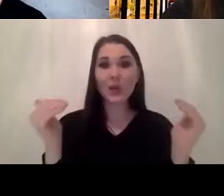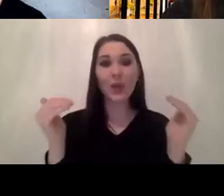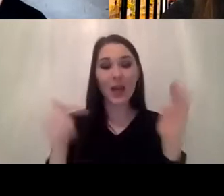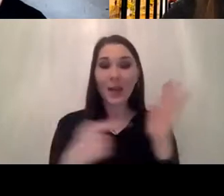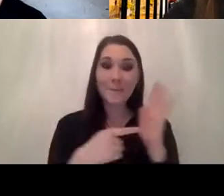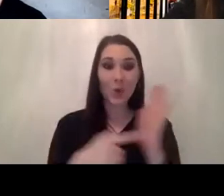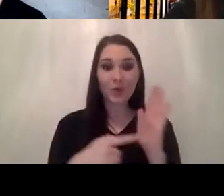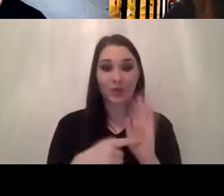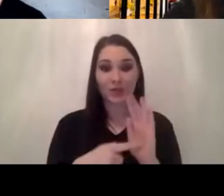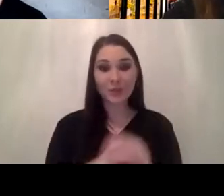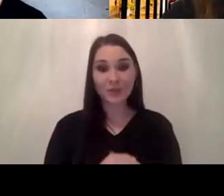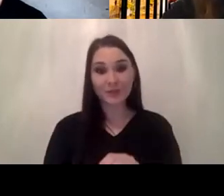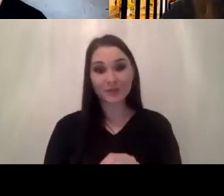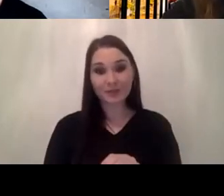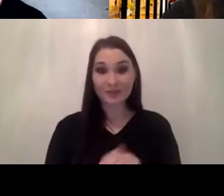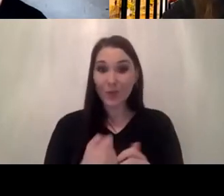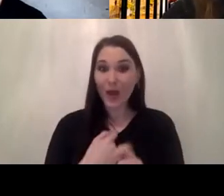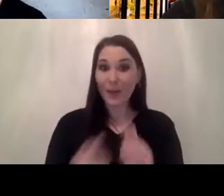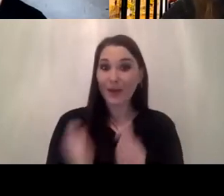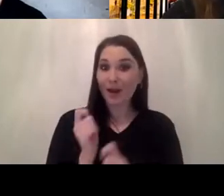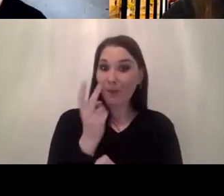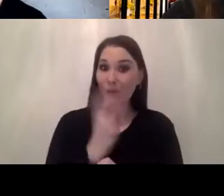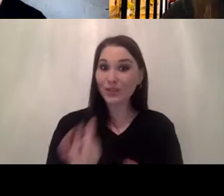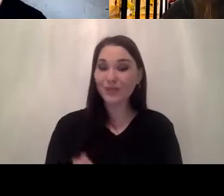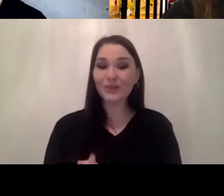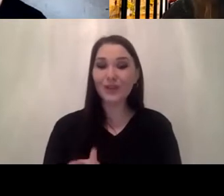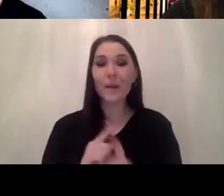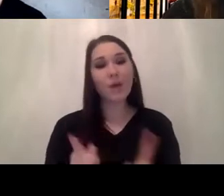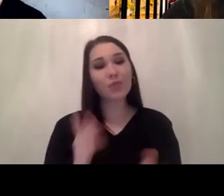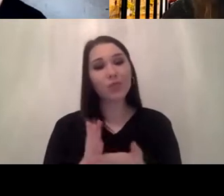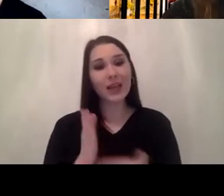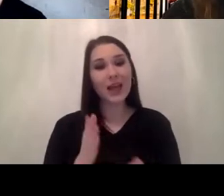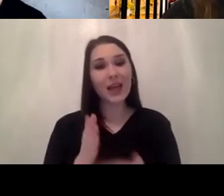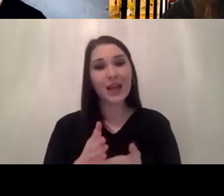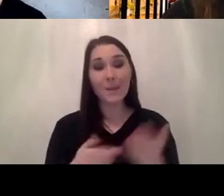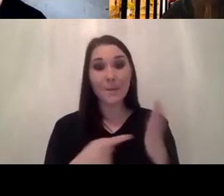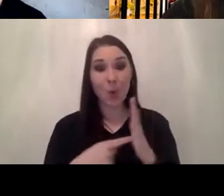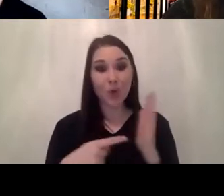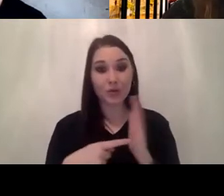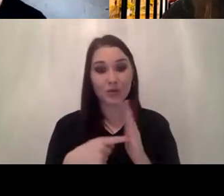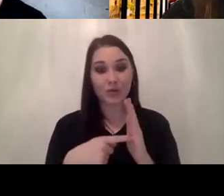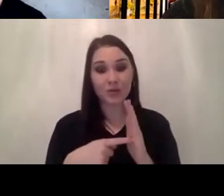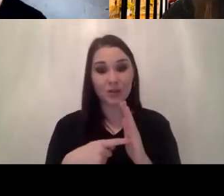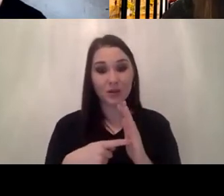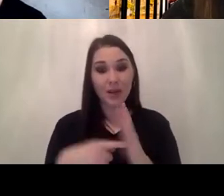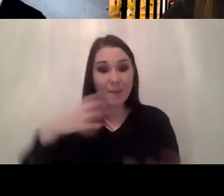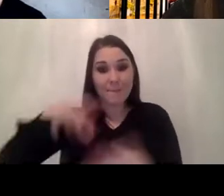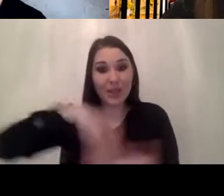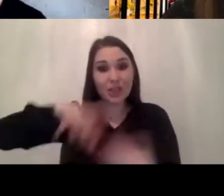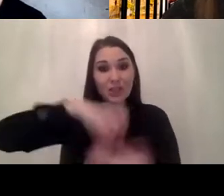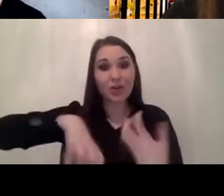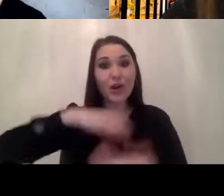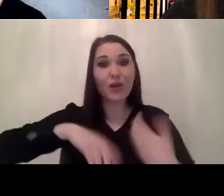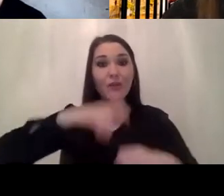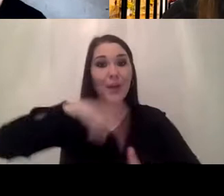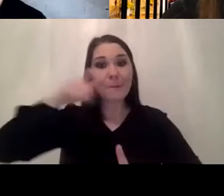know, I say as I become older. You know, these things are really all important, and it's about sort of what a mixture of people can really